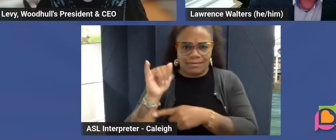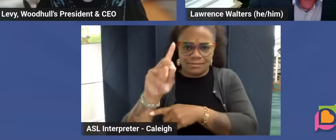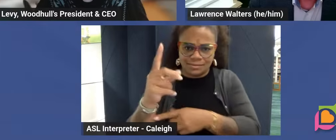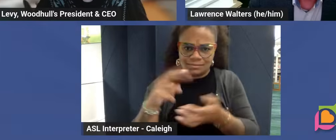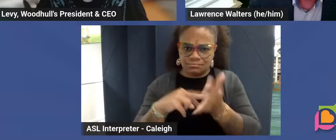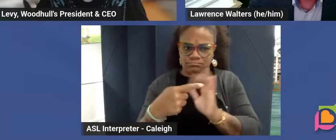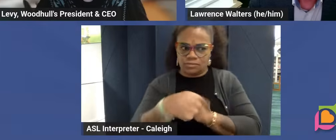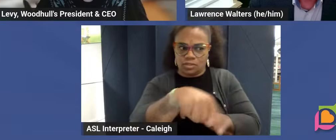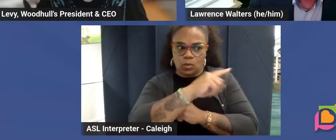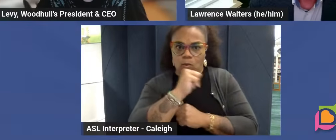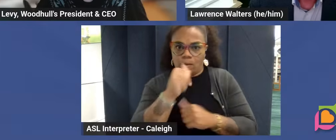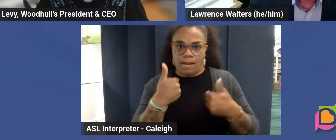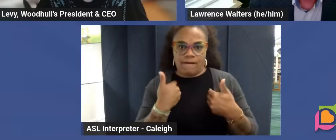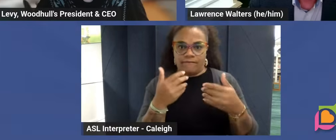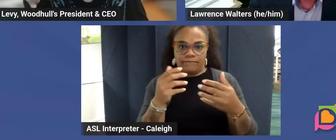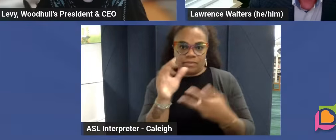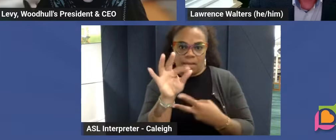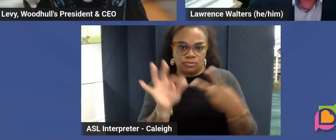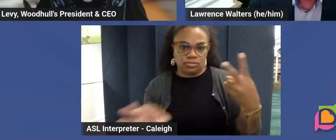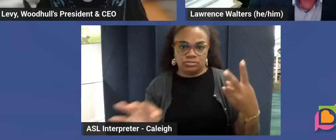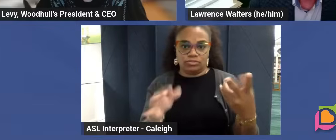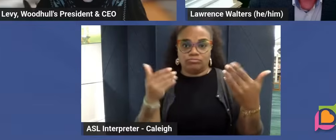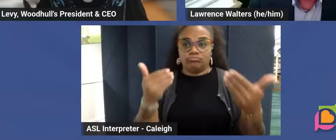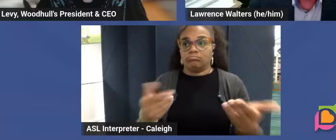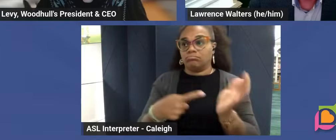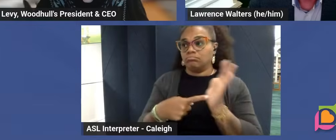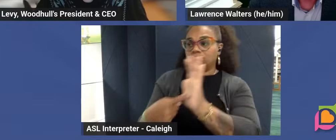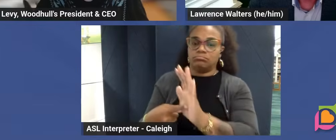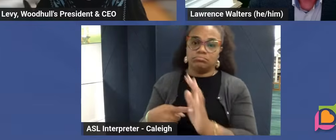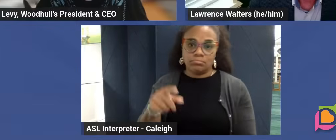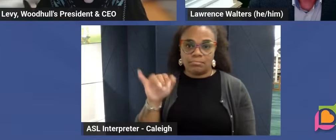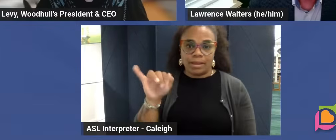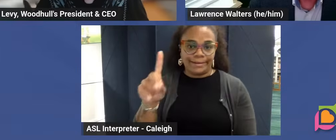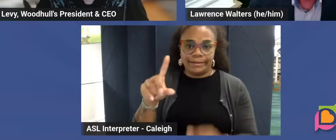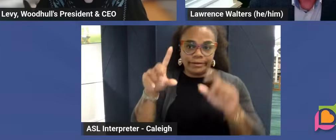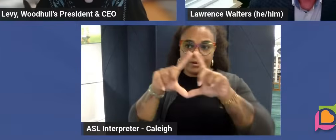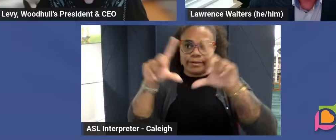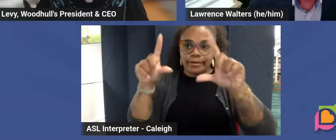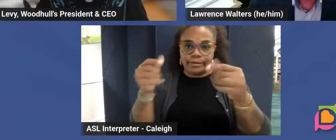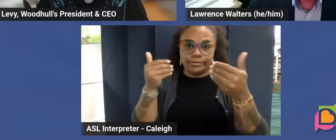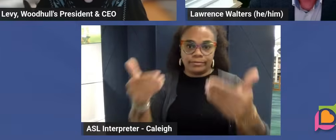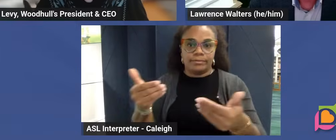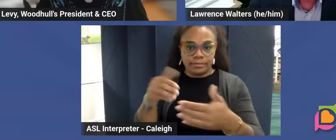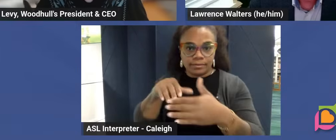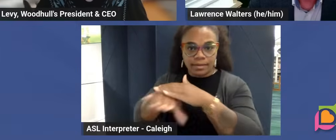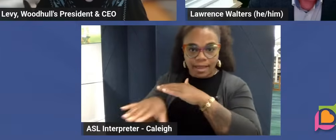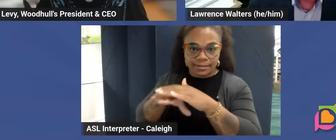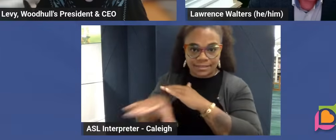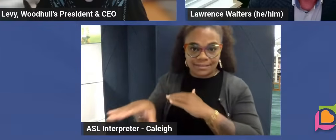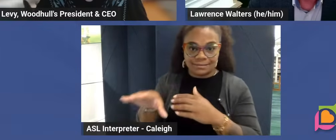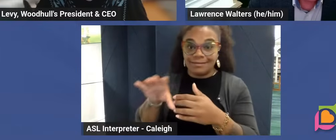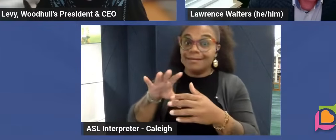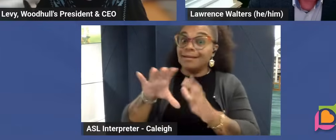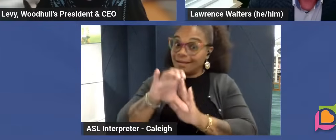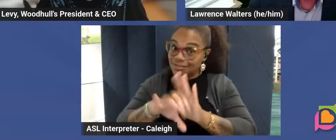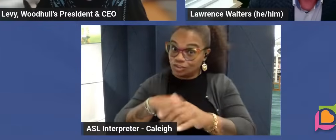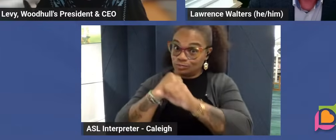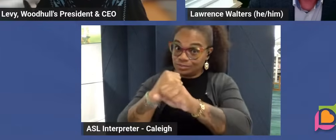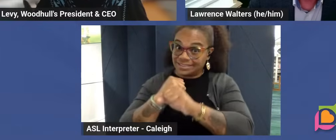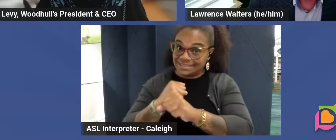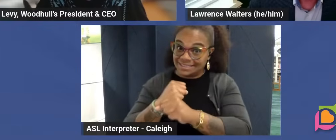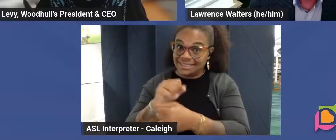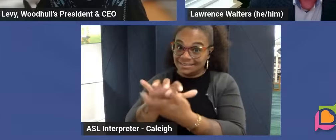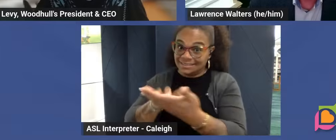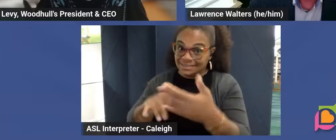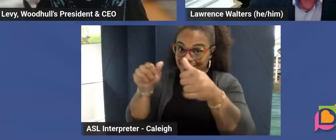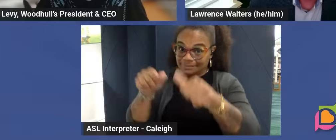ability to simply tender a valid ID card to get access to constitutionally protected speech. That even if you